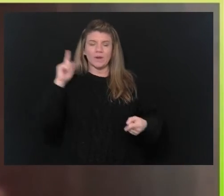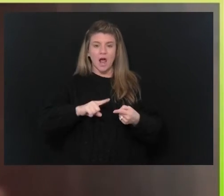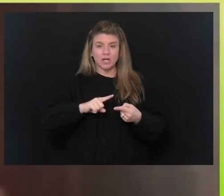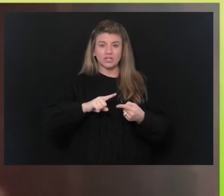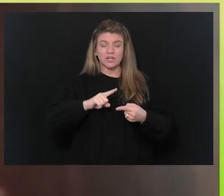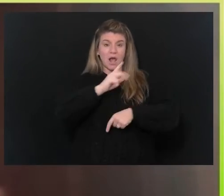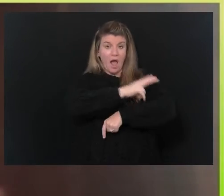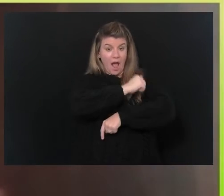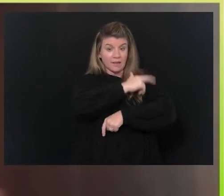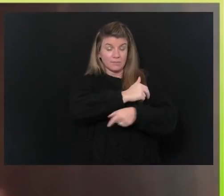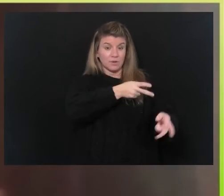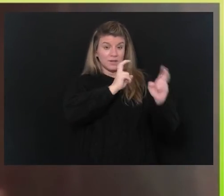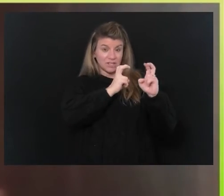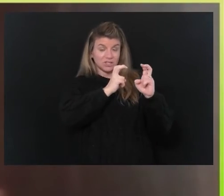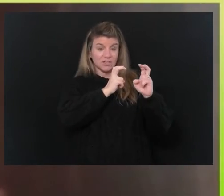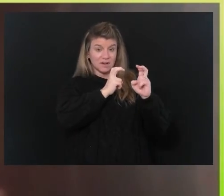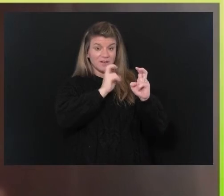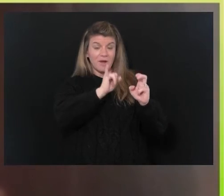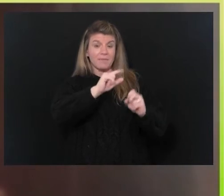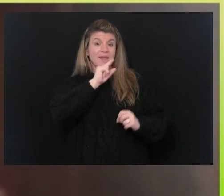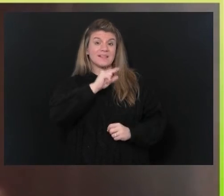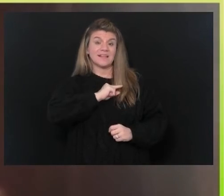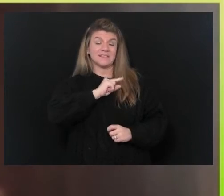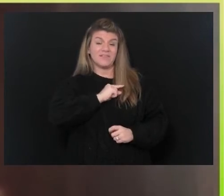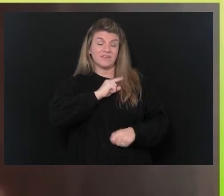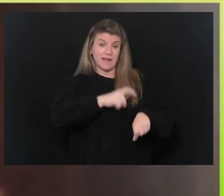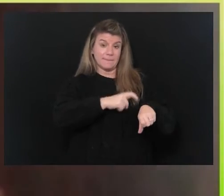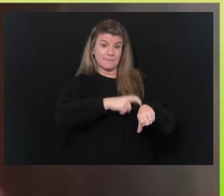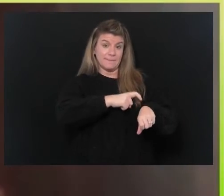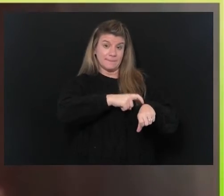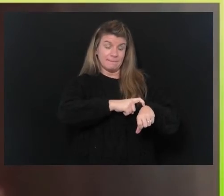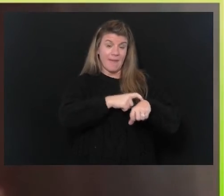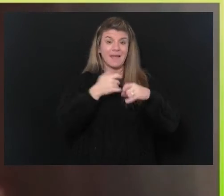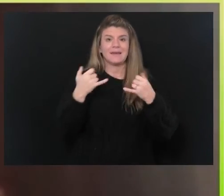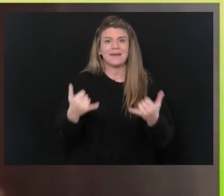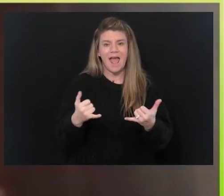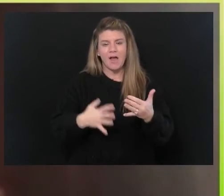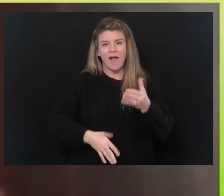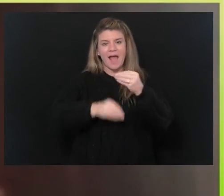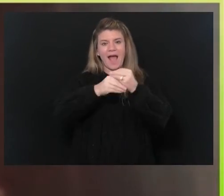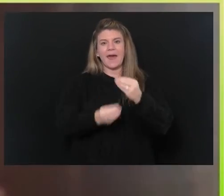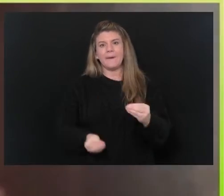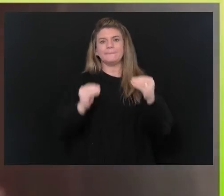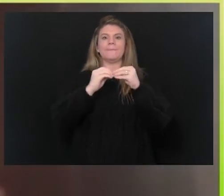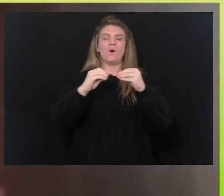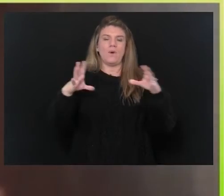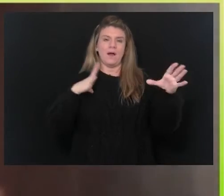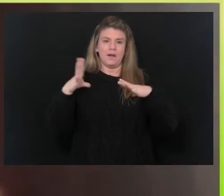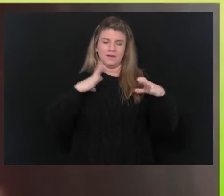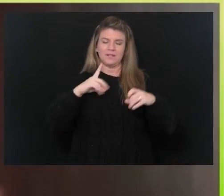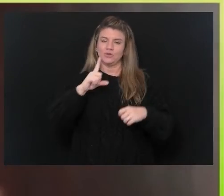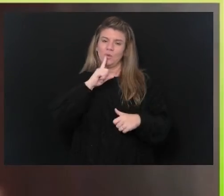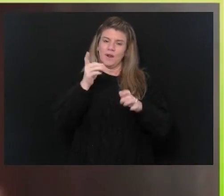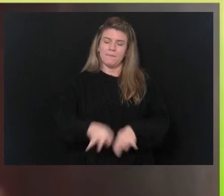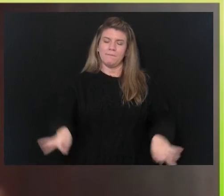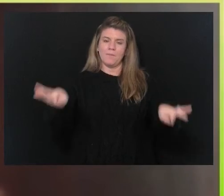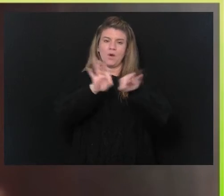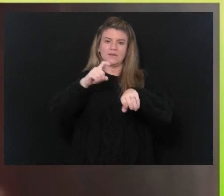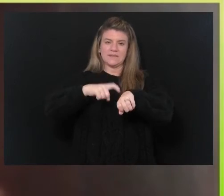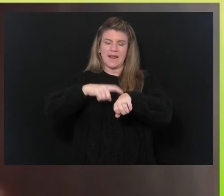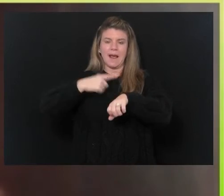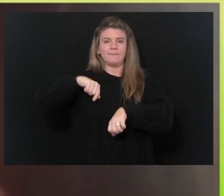in hospitalizations from the Thanksgiving break. But now with the holidays coming up, it's a really critical time for us to pay so